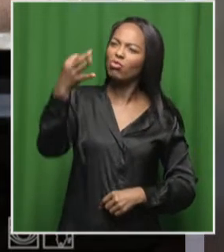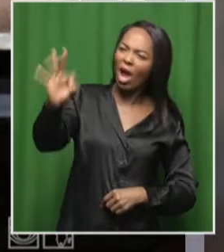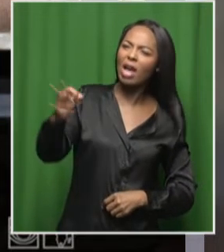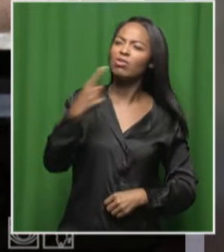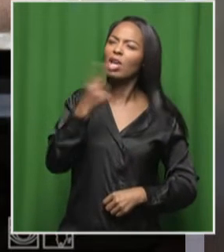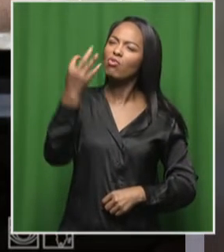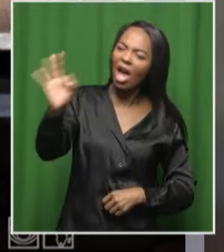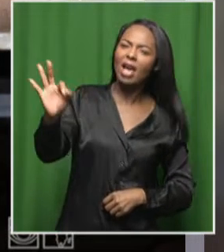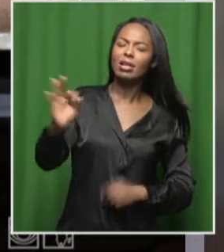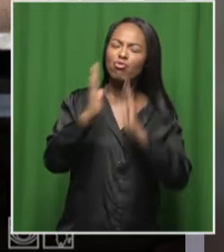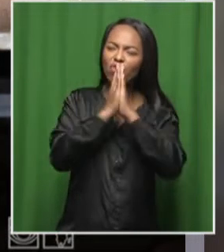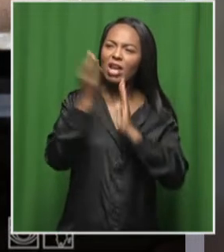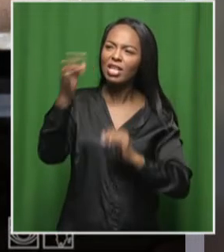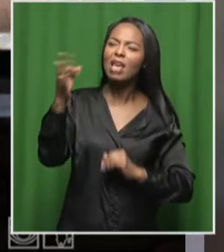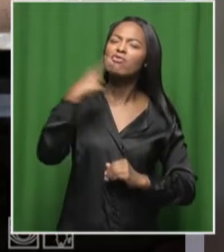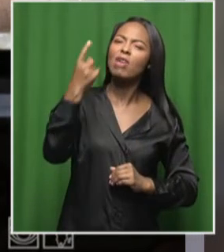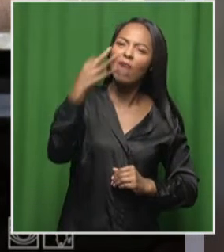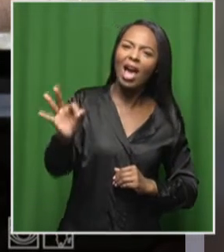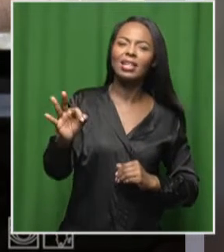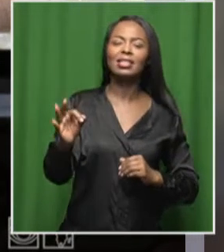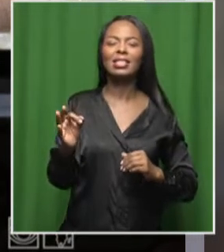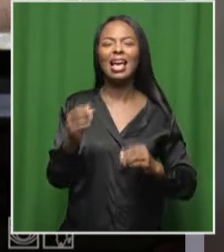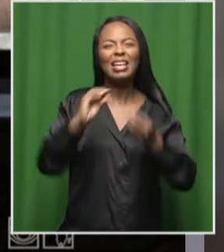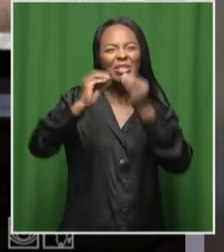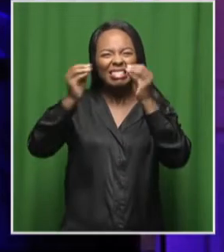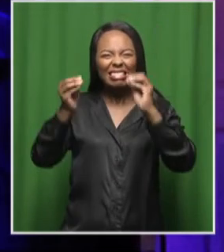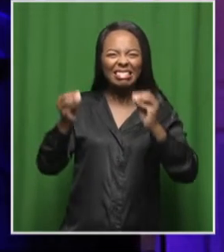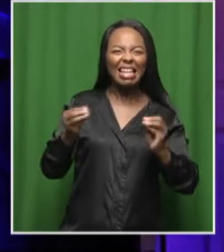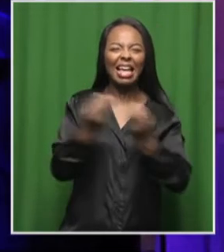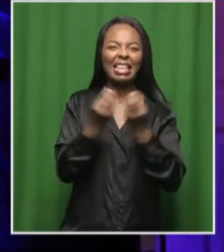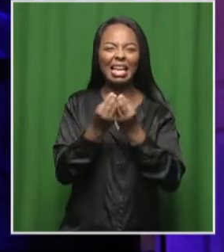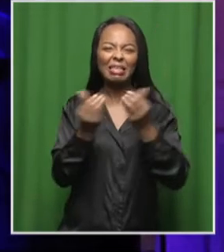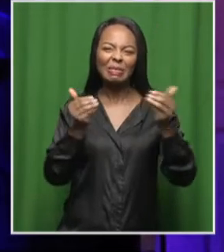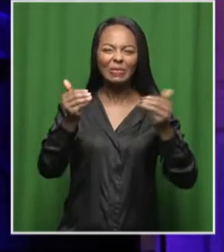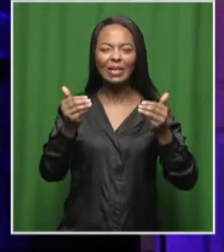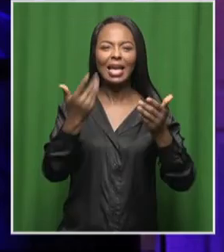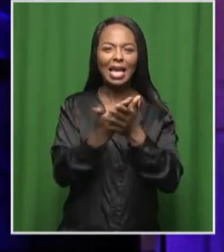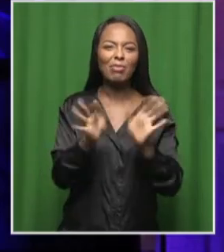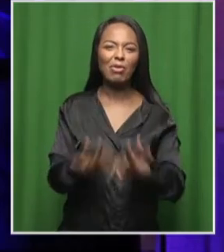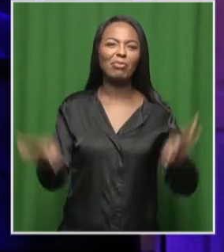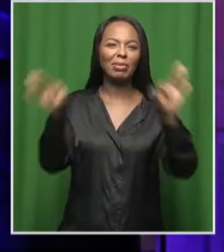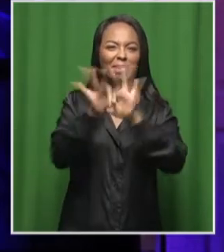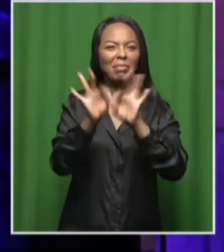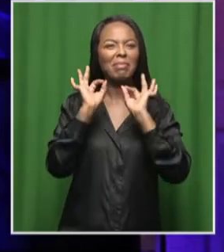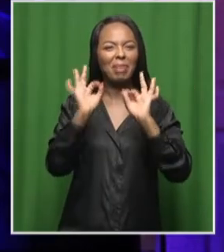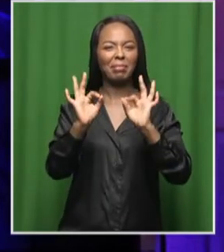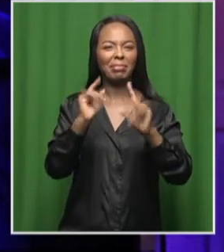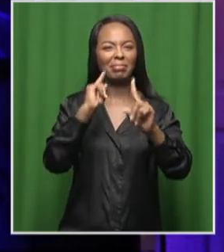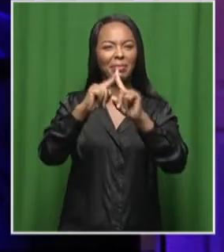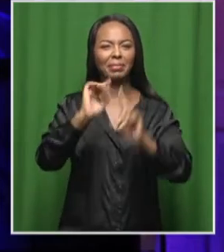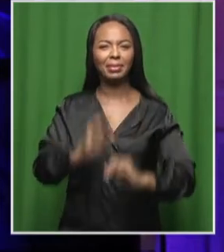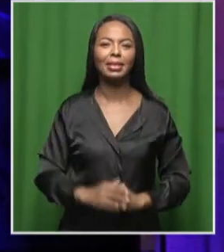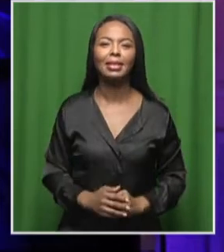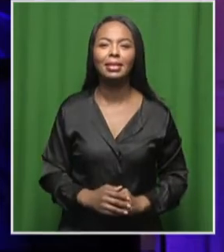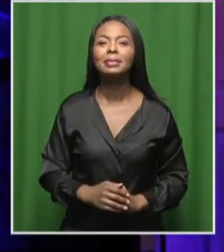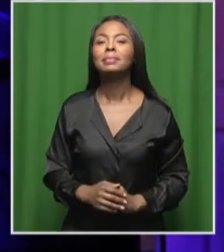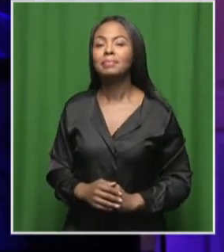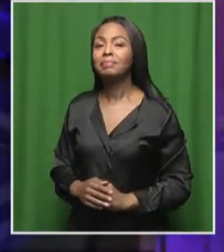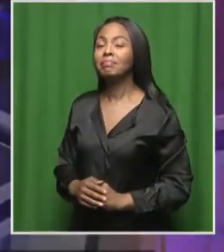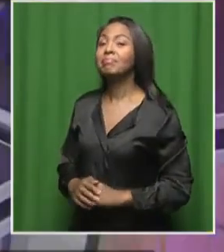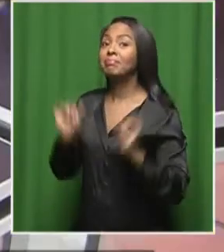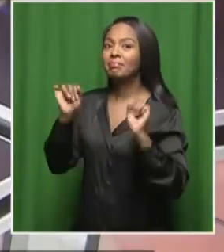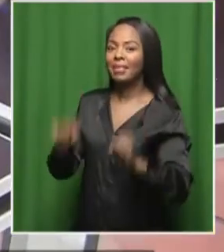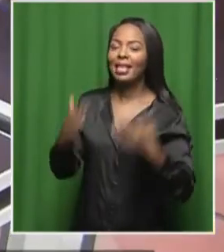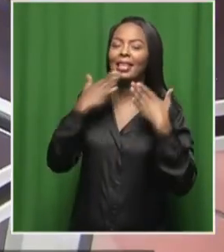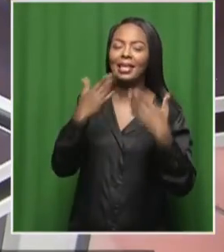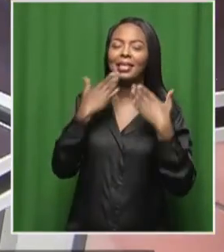got to say this prayer right. So you're always trying to work on those things so that they can really be relevant and authentic. All right. Lovely chatting to you, Ndada Aubrey. Thank you so much for